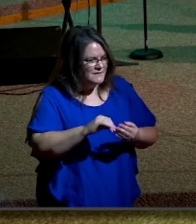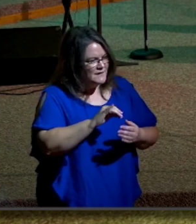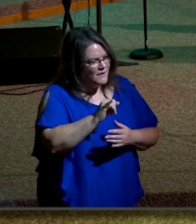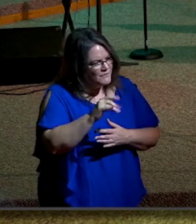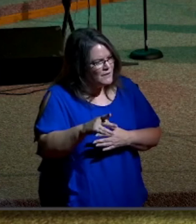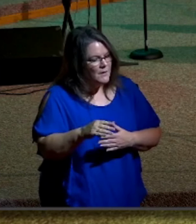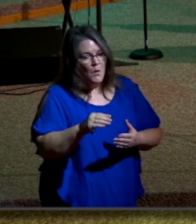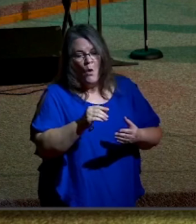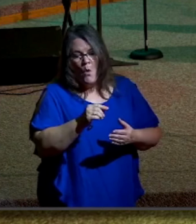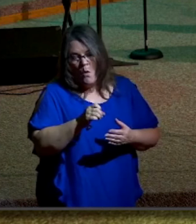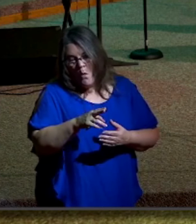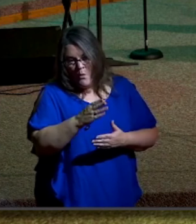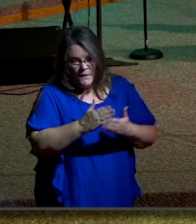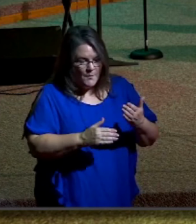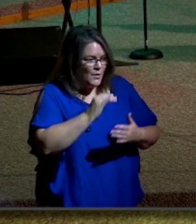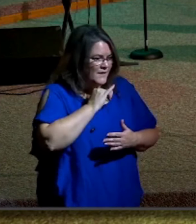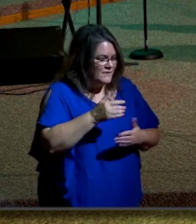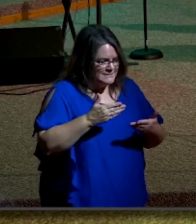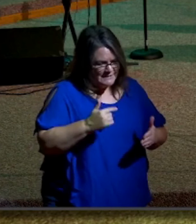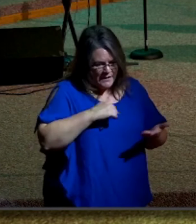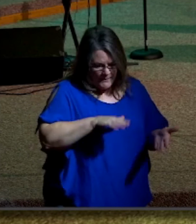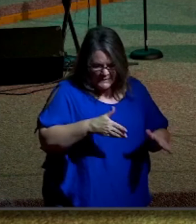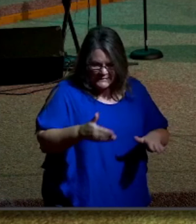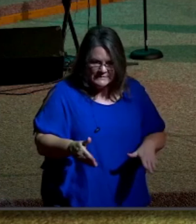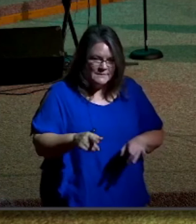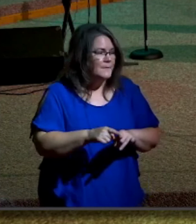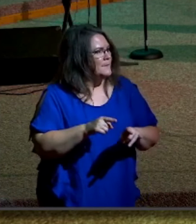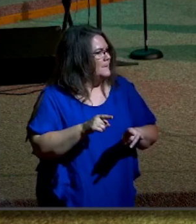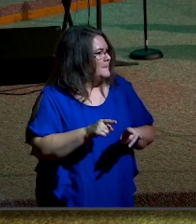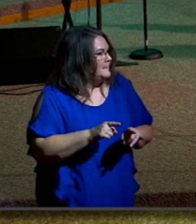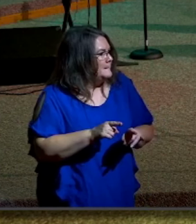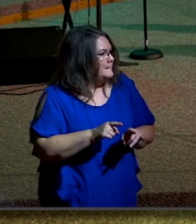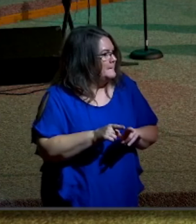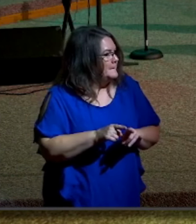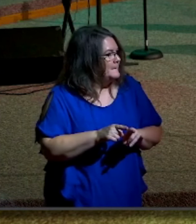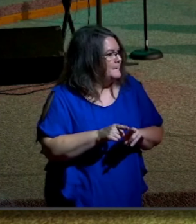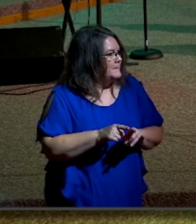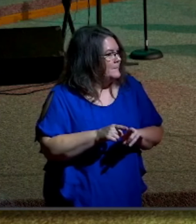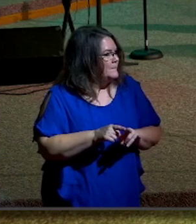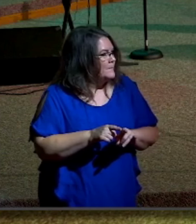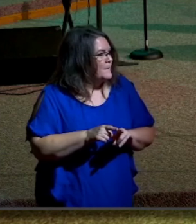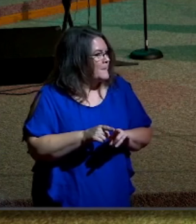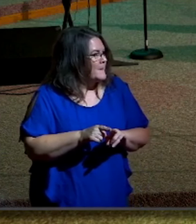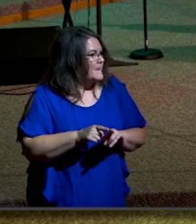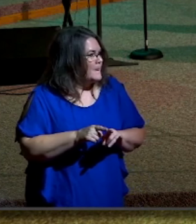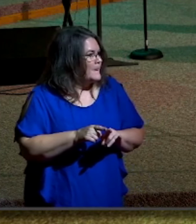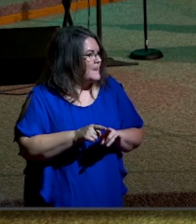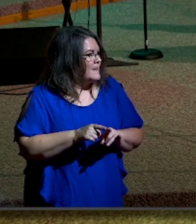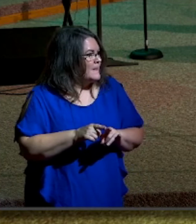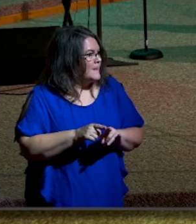Israel? Let me die the death of the upright, and let my end be like his."